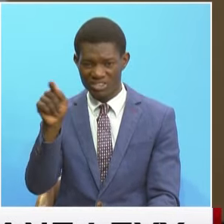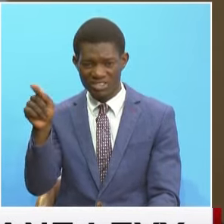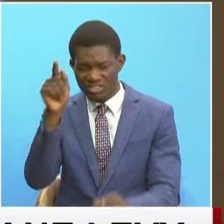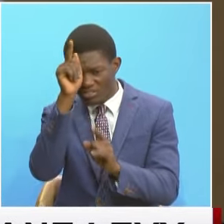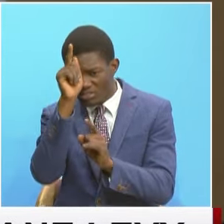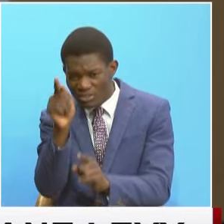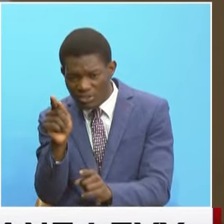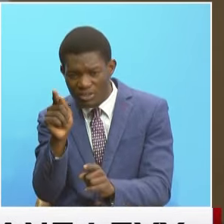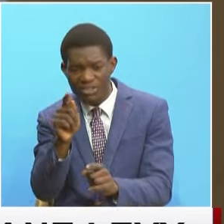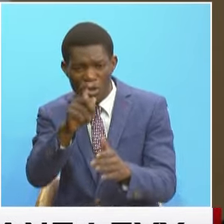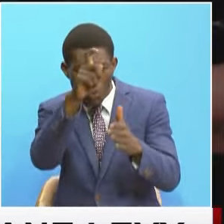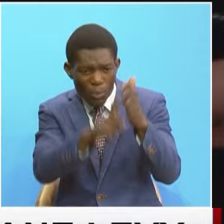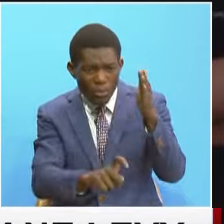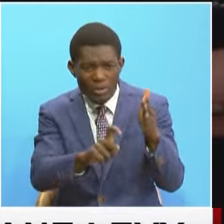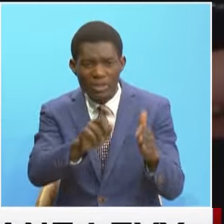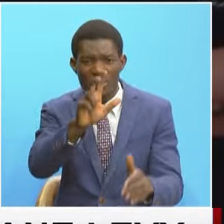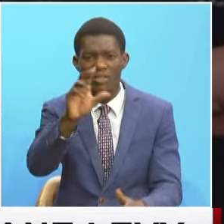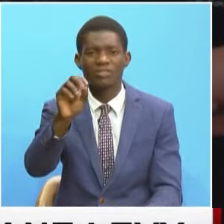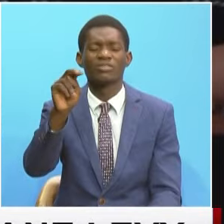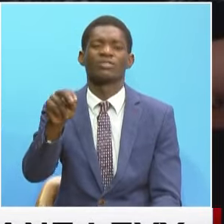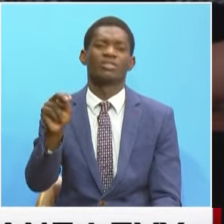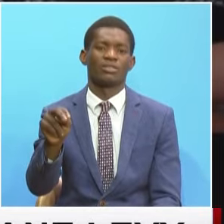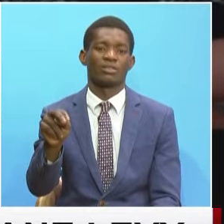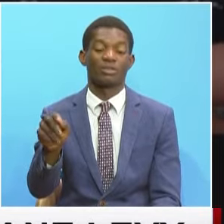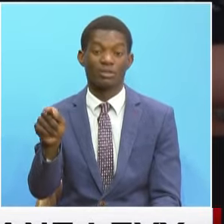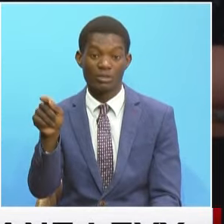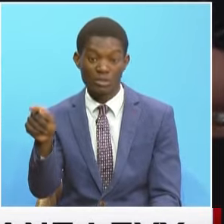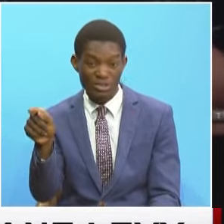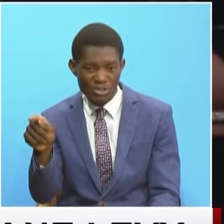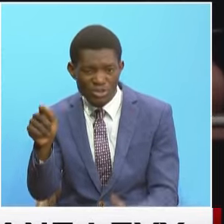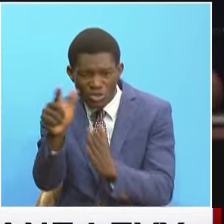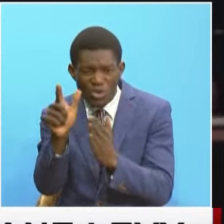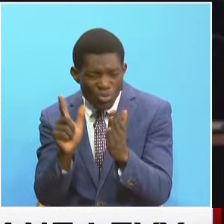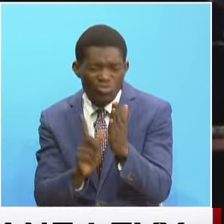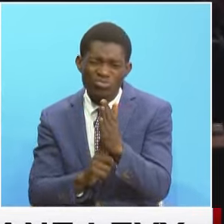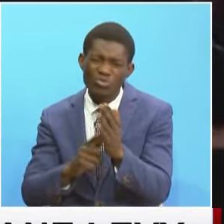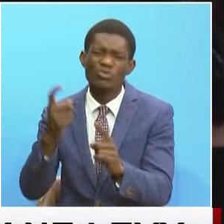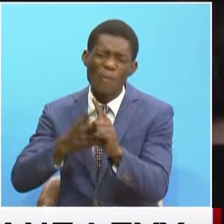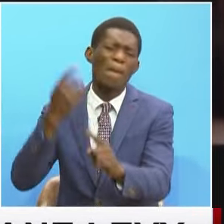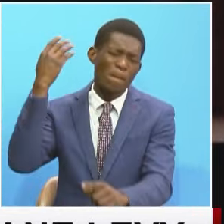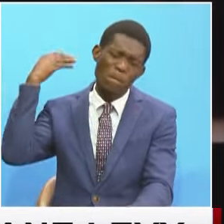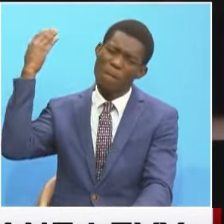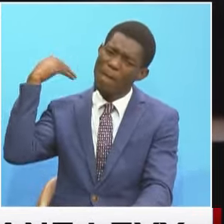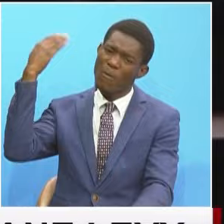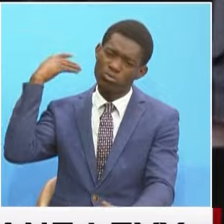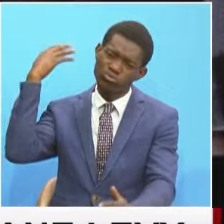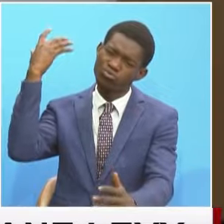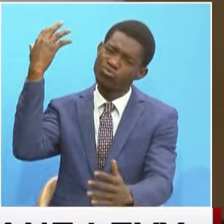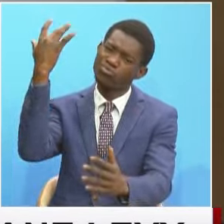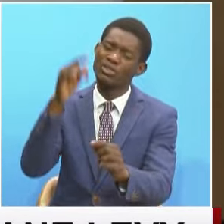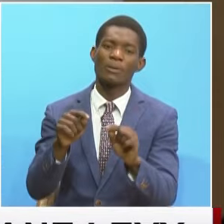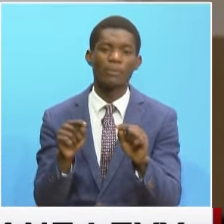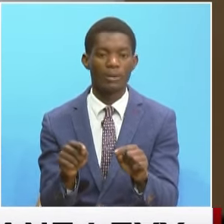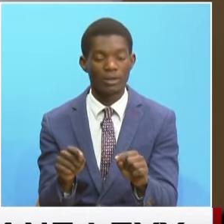in the district. This bylaw has stood since 1986 and has been outstanding, but the